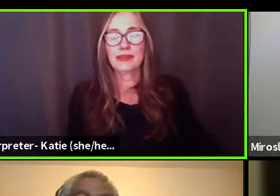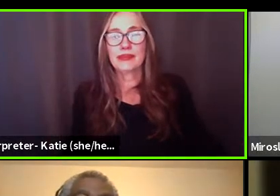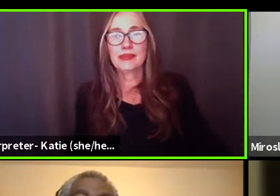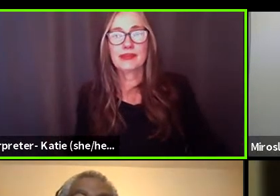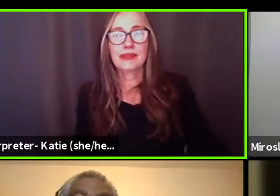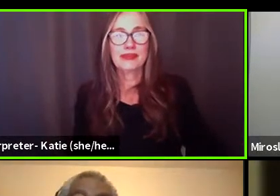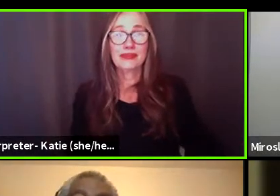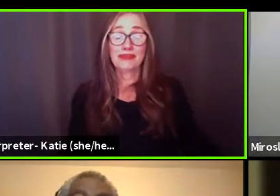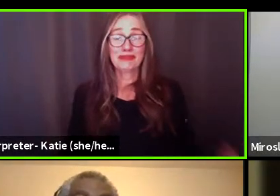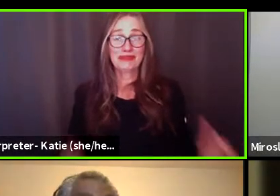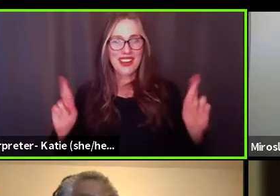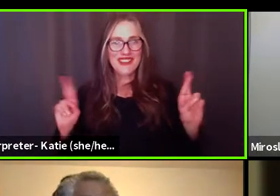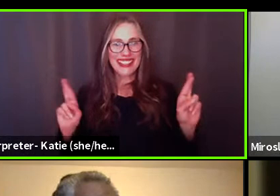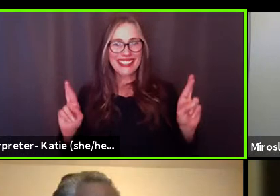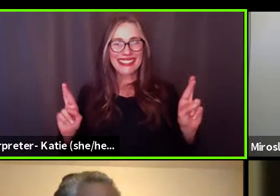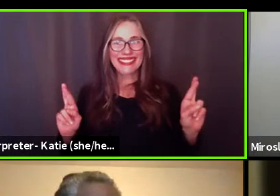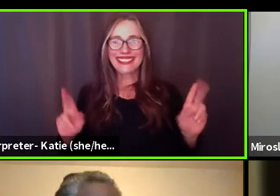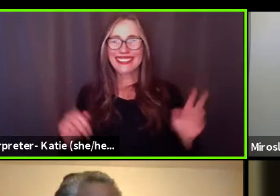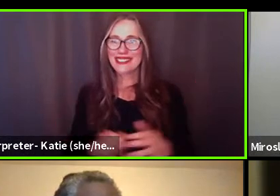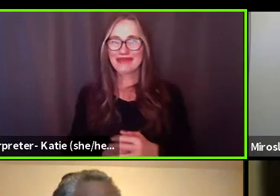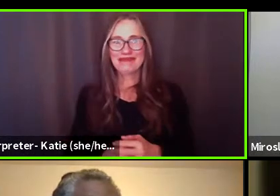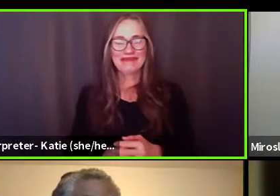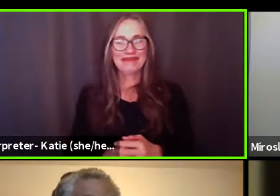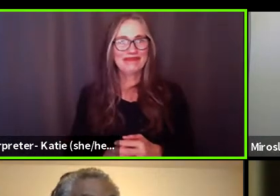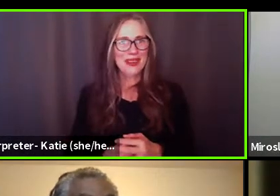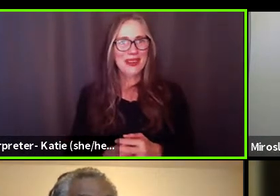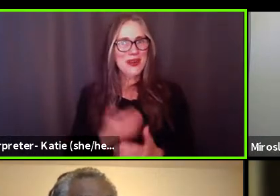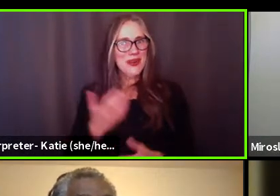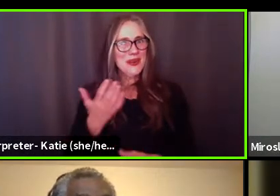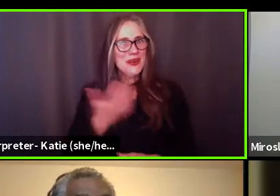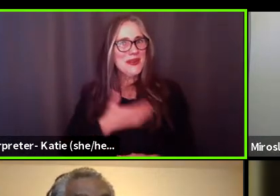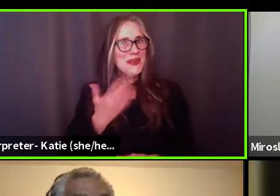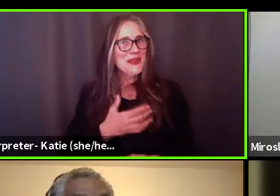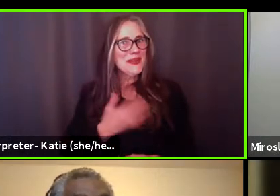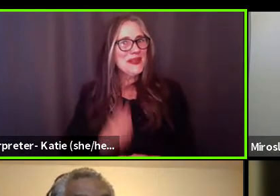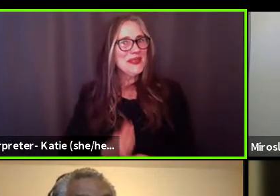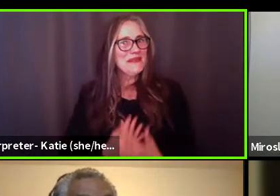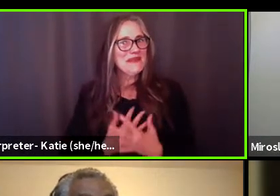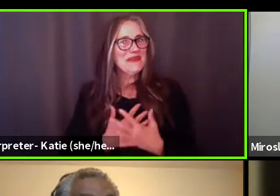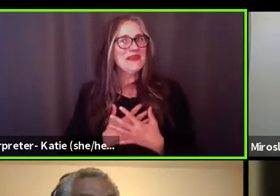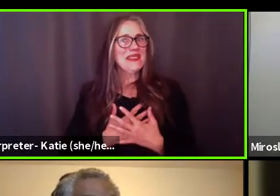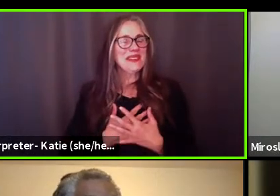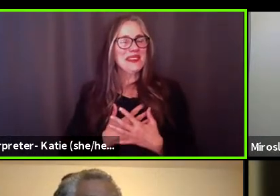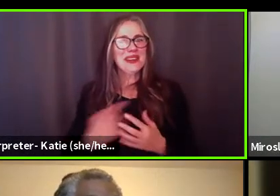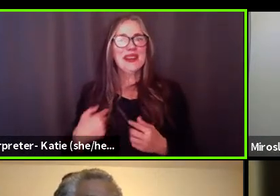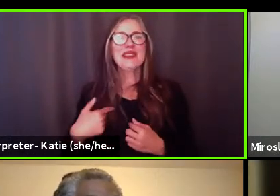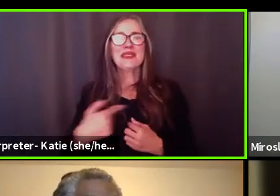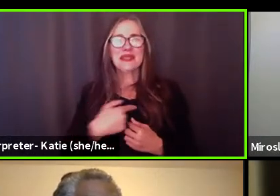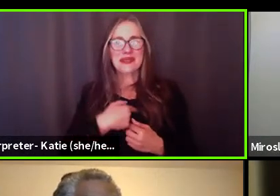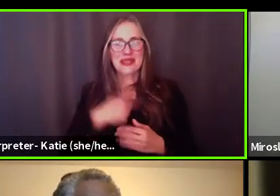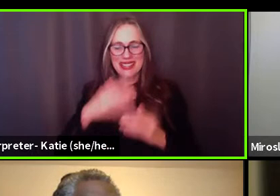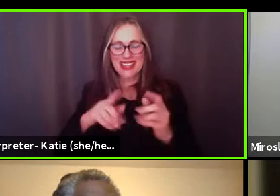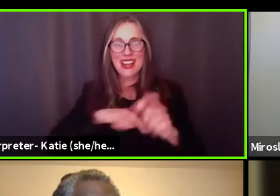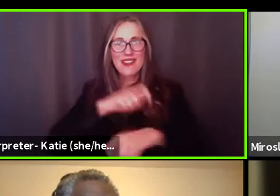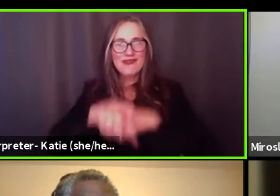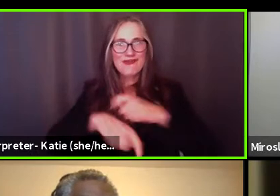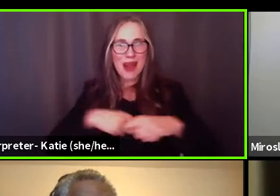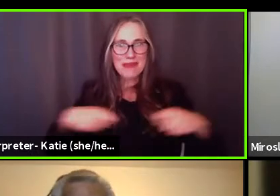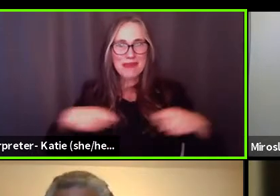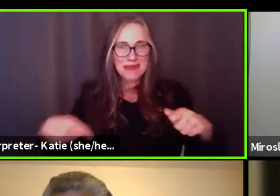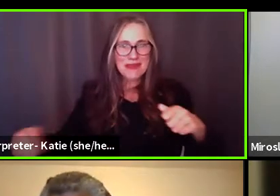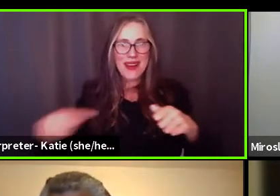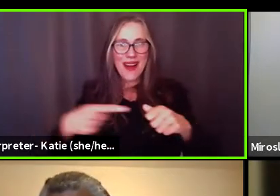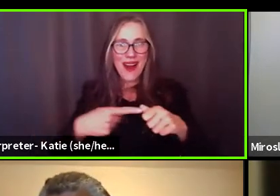all right everyone well this is momentous we are wrapping up i was gonna say our first annual two-day